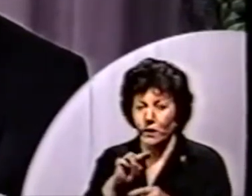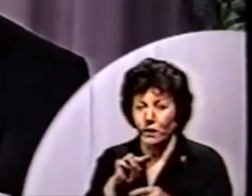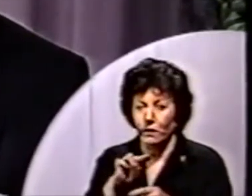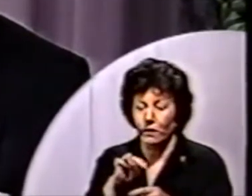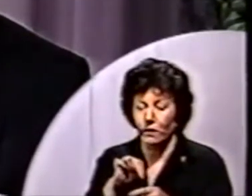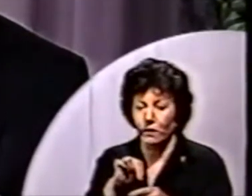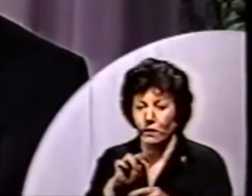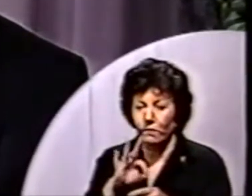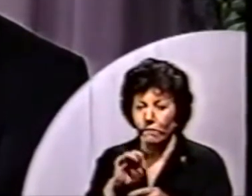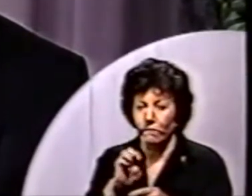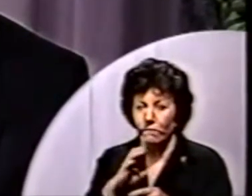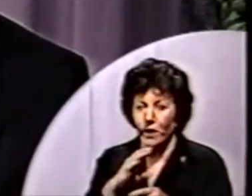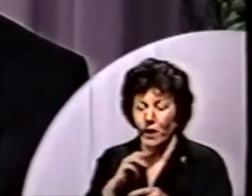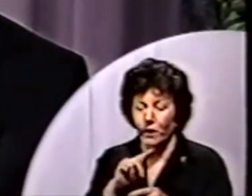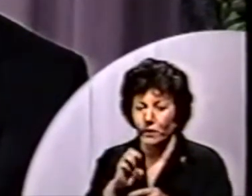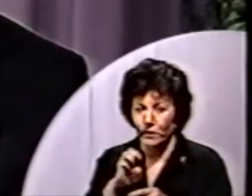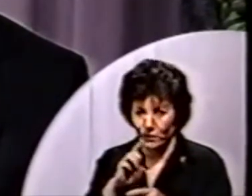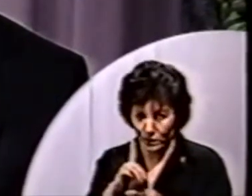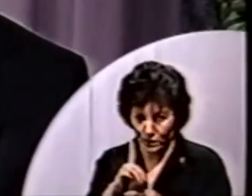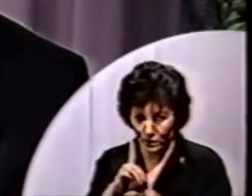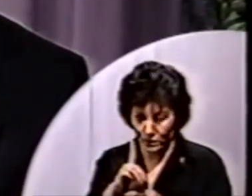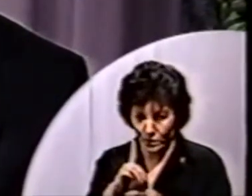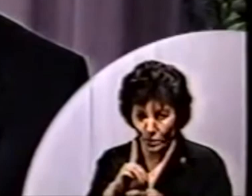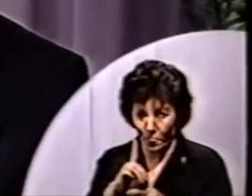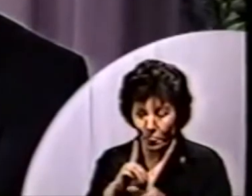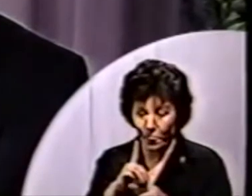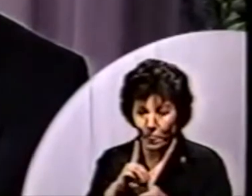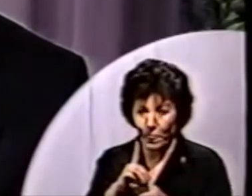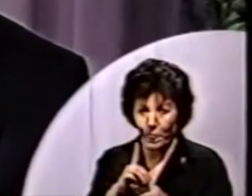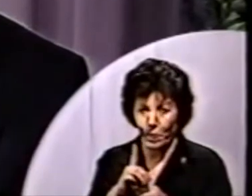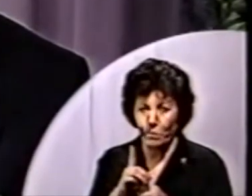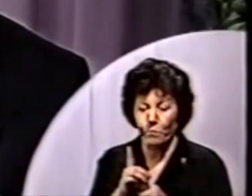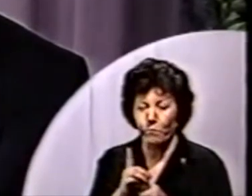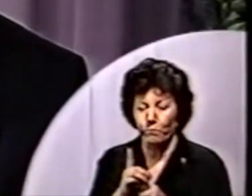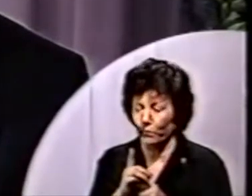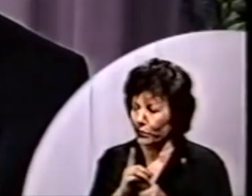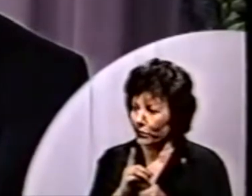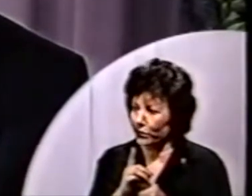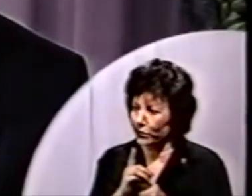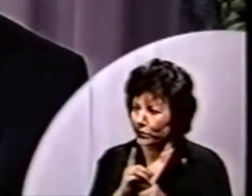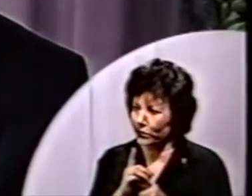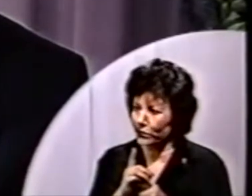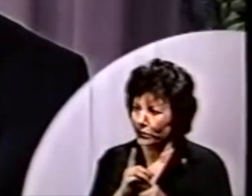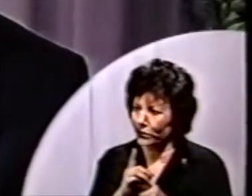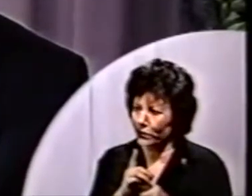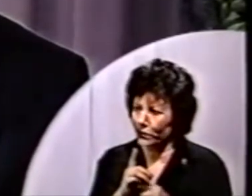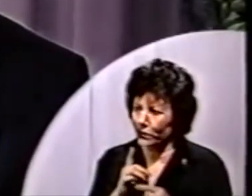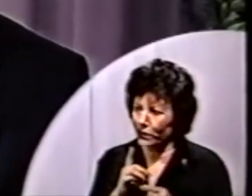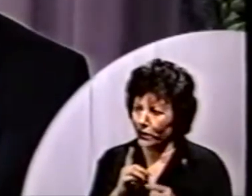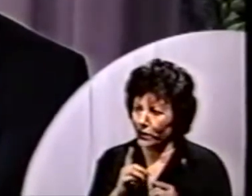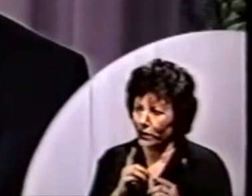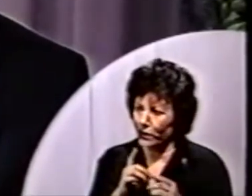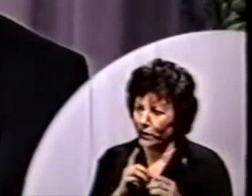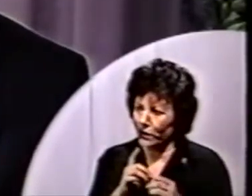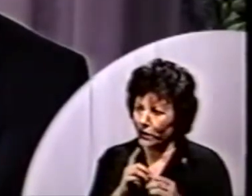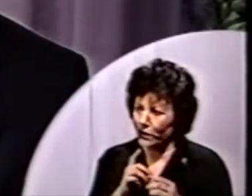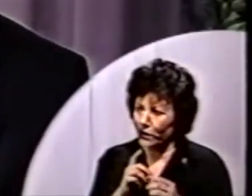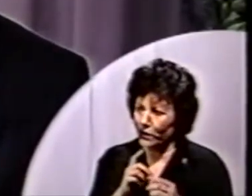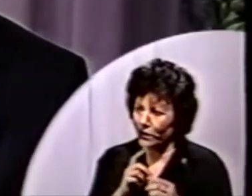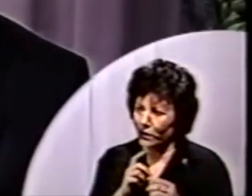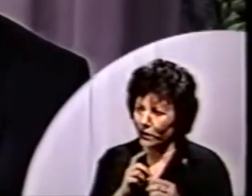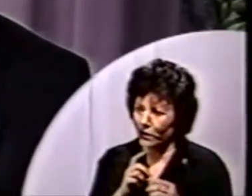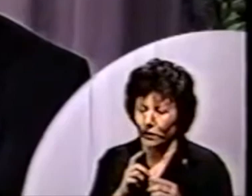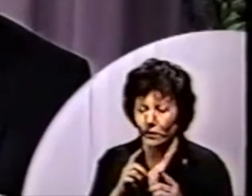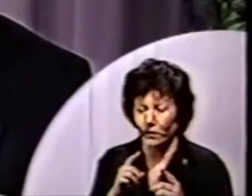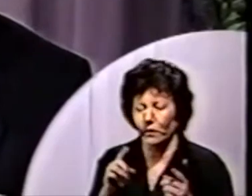being part of that that group that phase two testing would be taking place with.